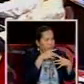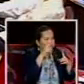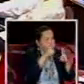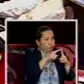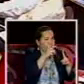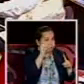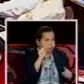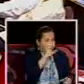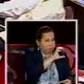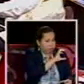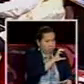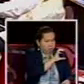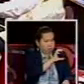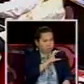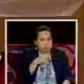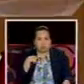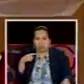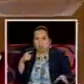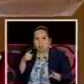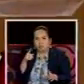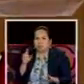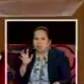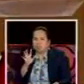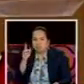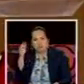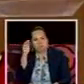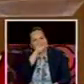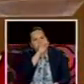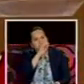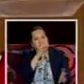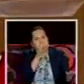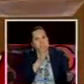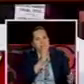Your Honor. The witness is already suspended. It's an opinion.